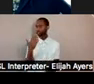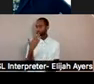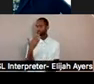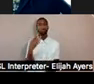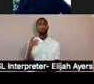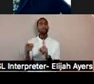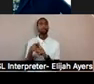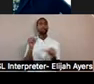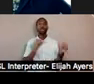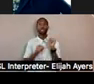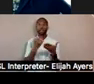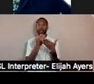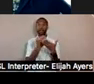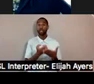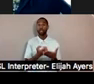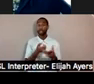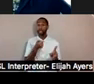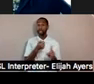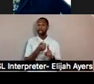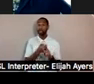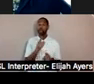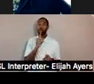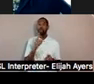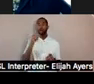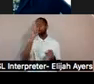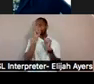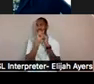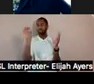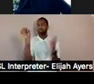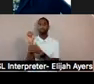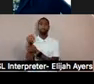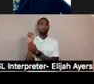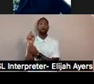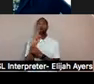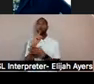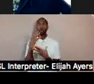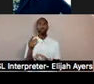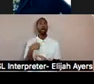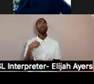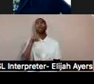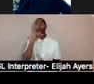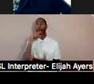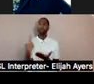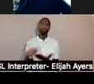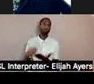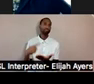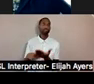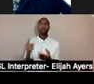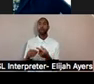pieces of scientific evidence that was like really, really enlightening and really, really interesting. So I really like to talk about it as like a root